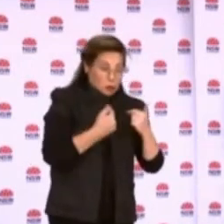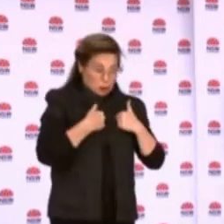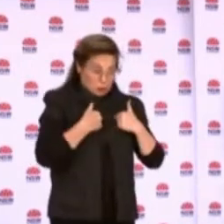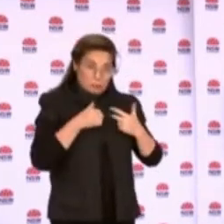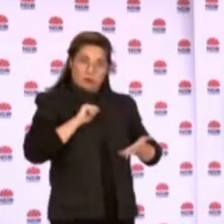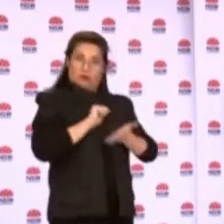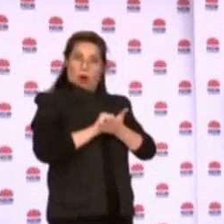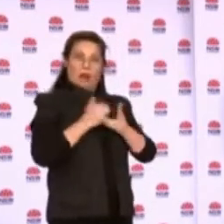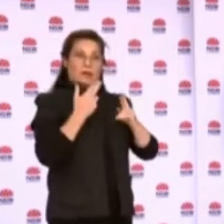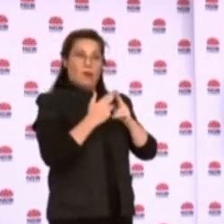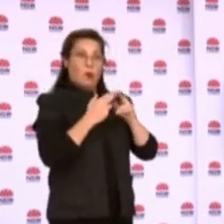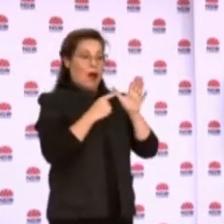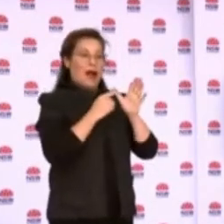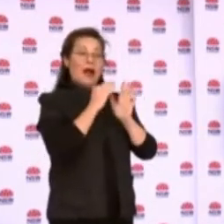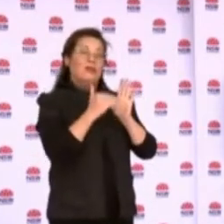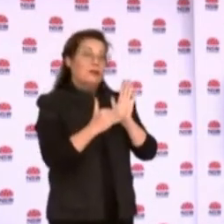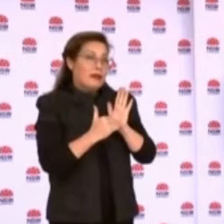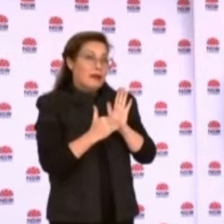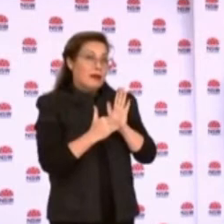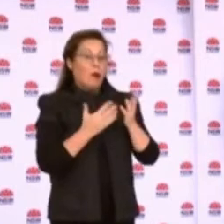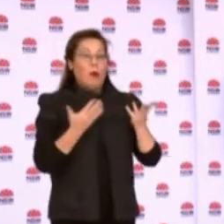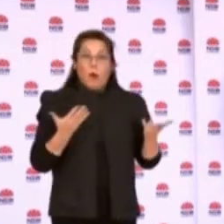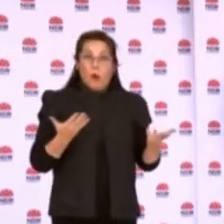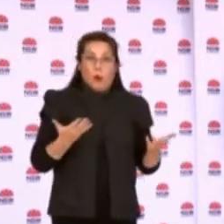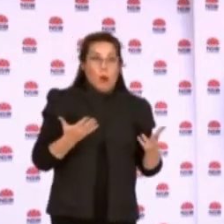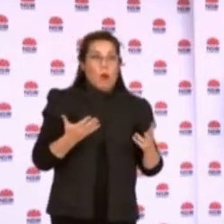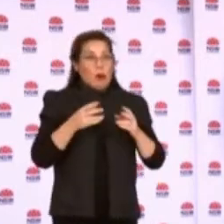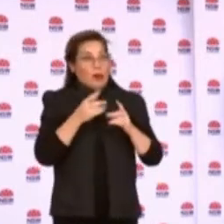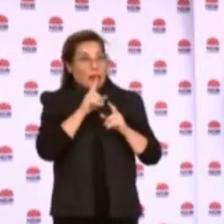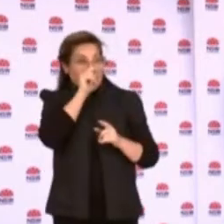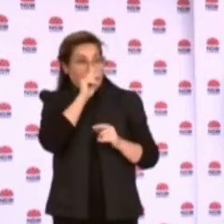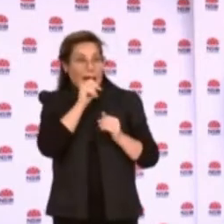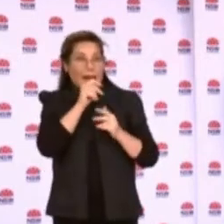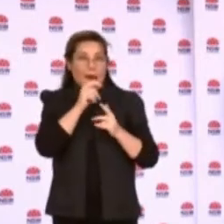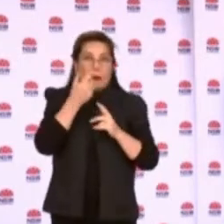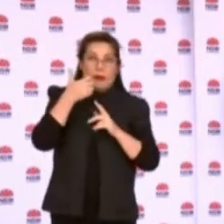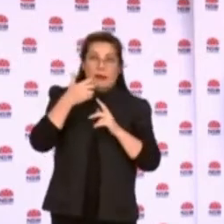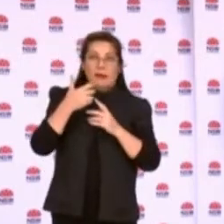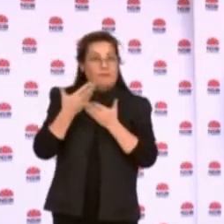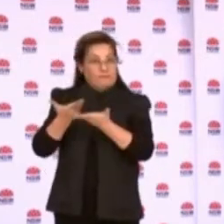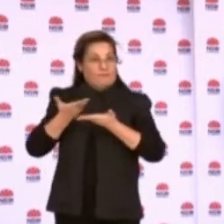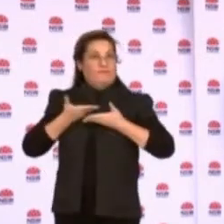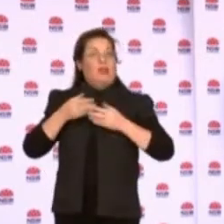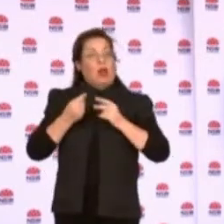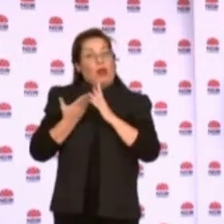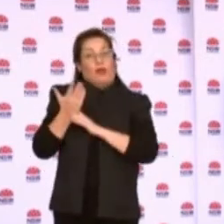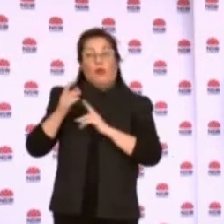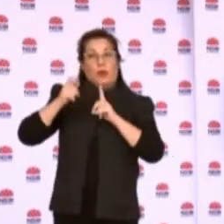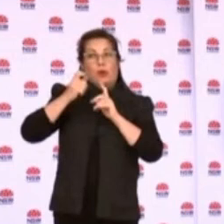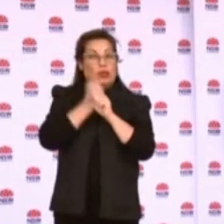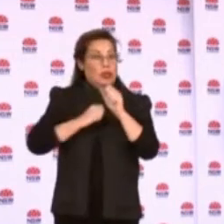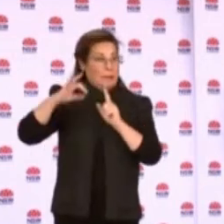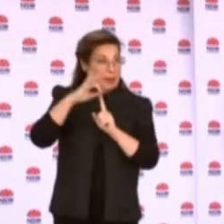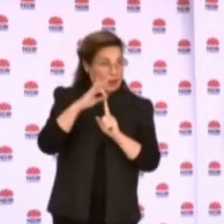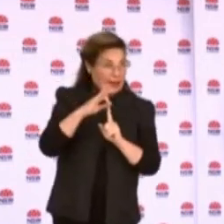and in some cases Pfizer vaccine, which is available through general practice as well as through New South Wales Health. If you've